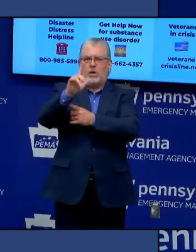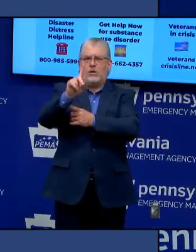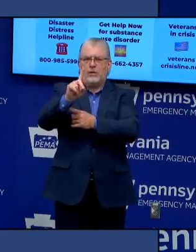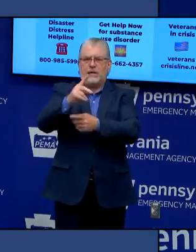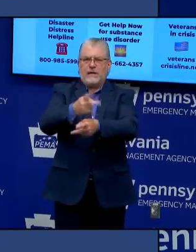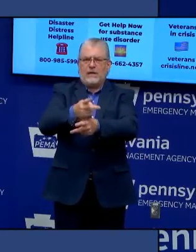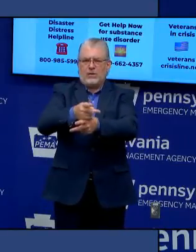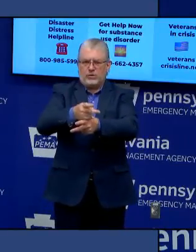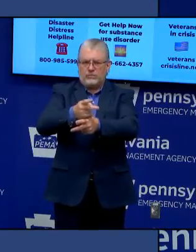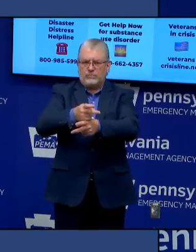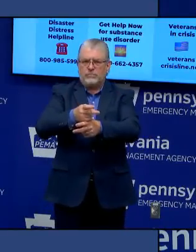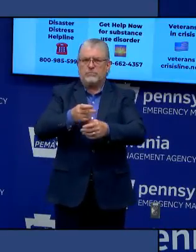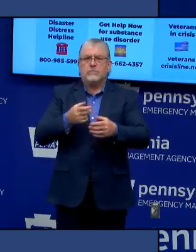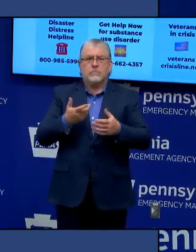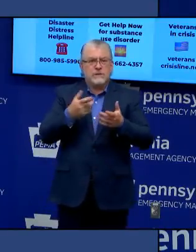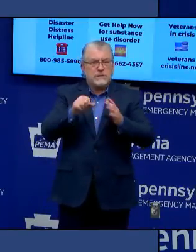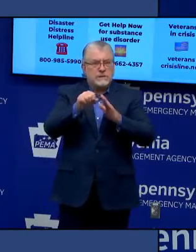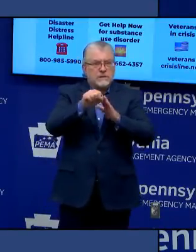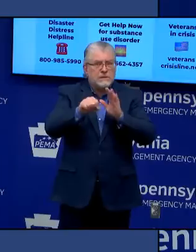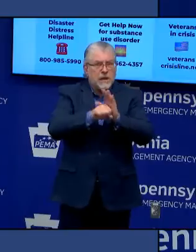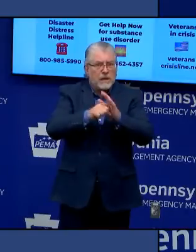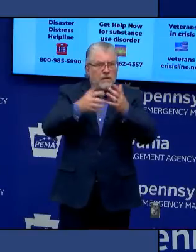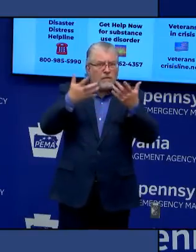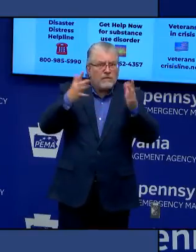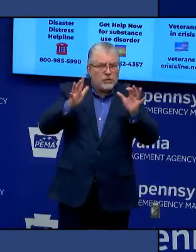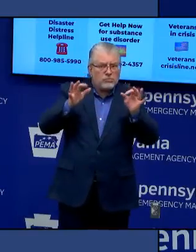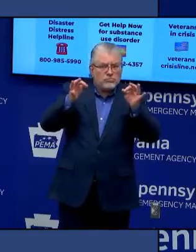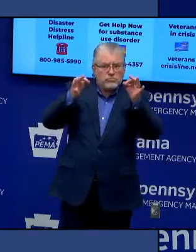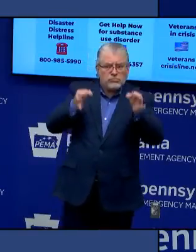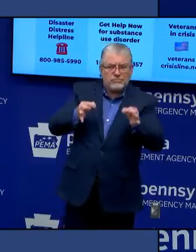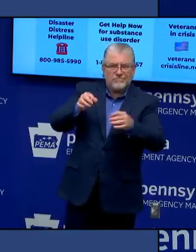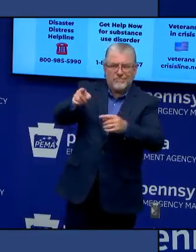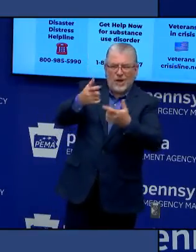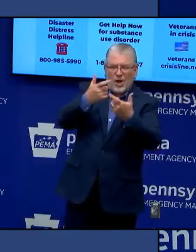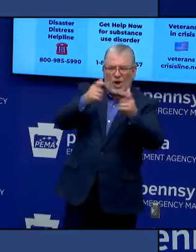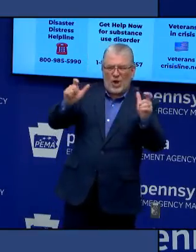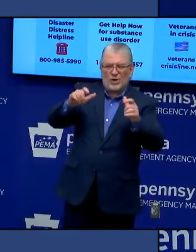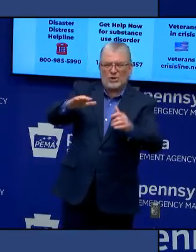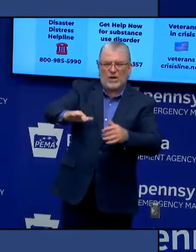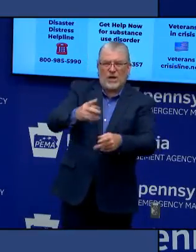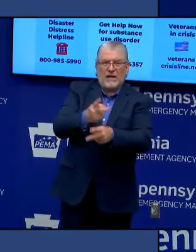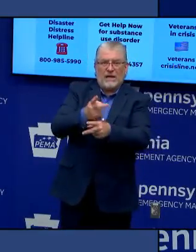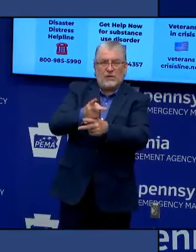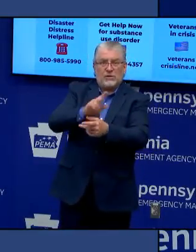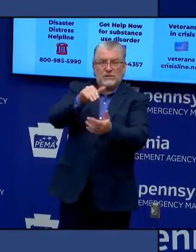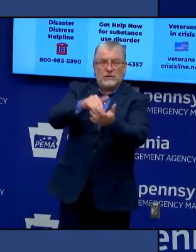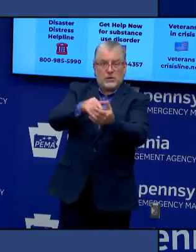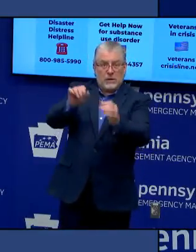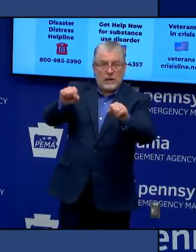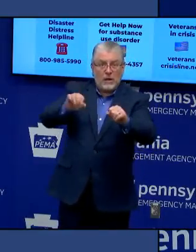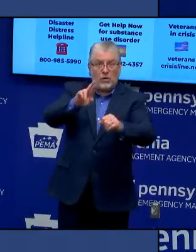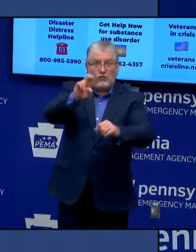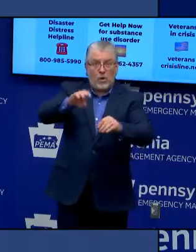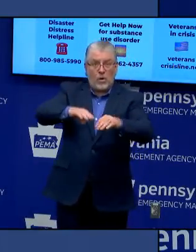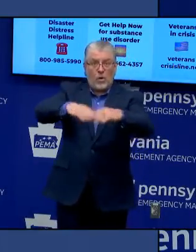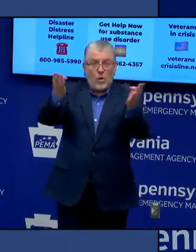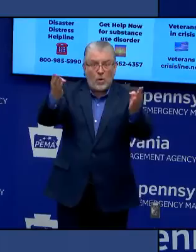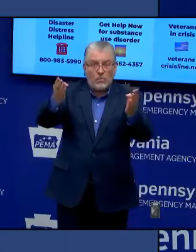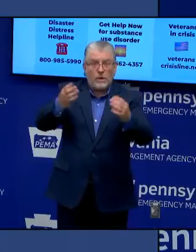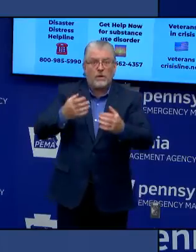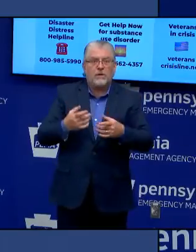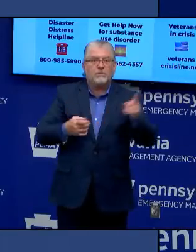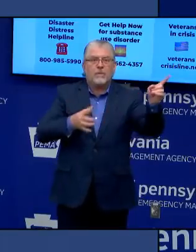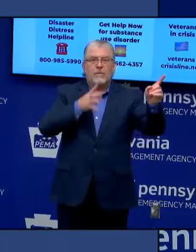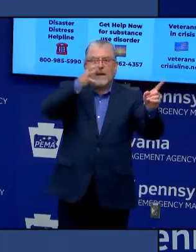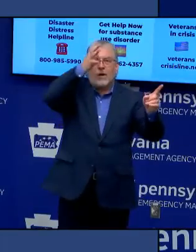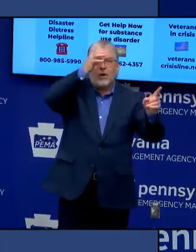child care centers, some of which have large enrollments, will be allowed to operate in the yellow phase when people start going back to work? And if yes, what